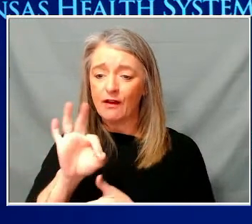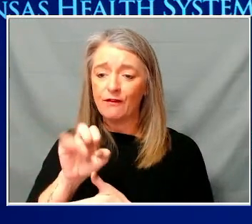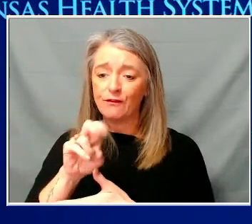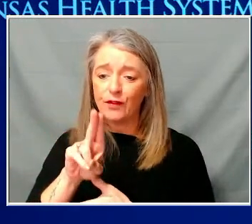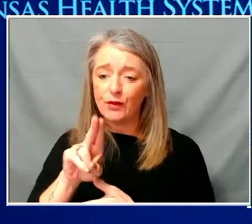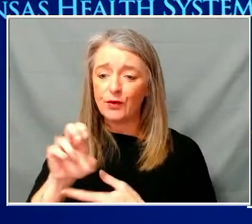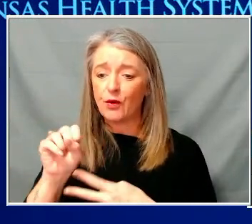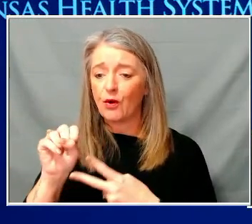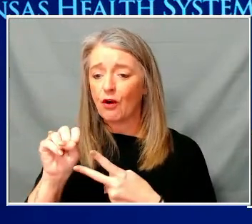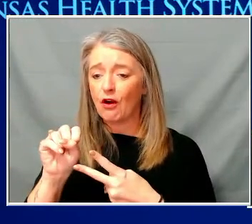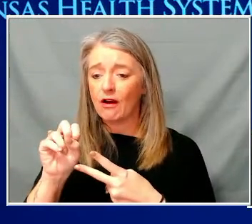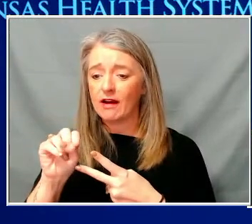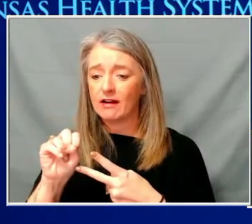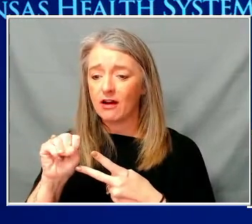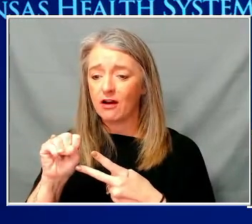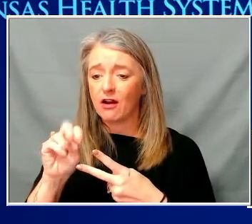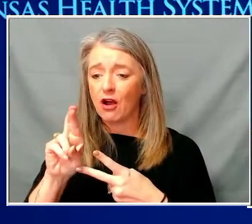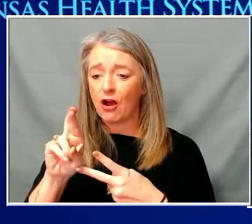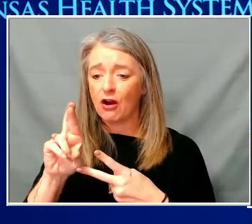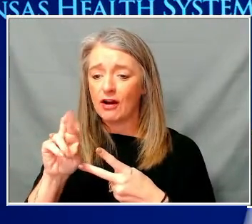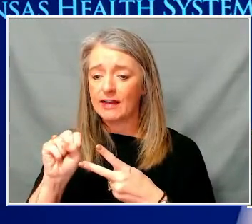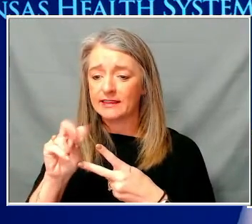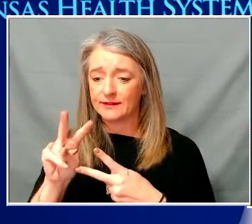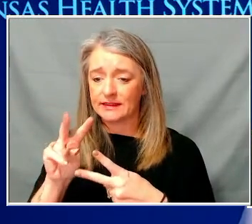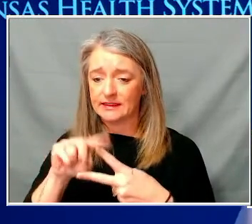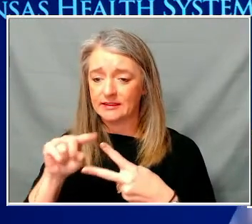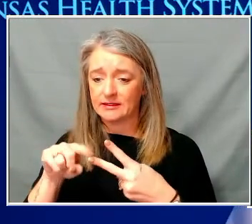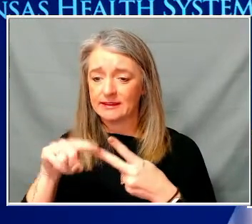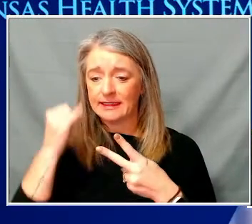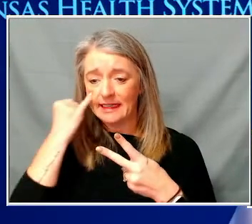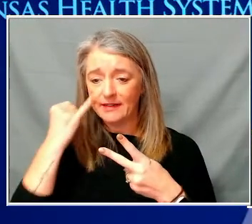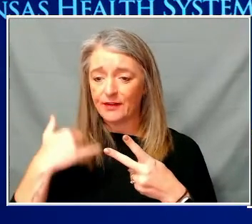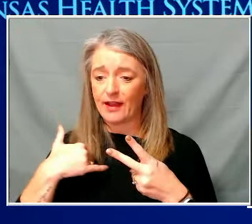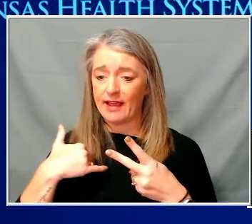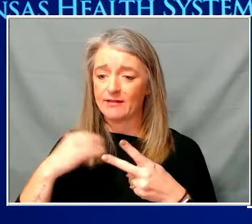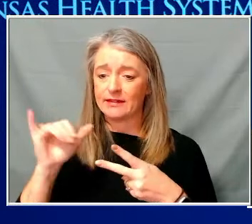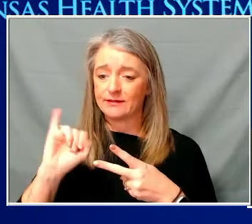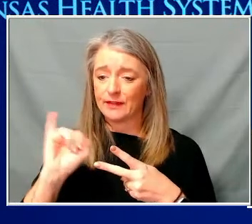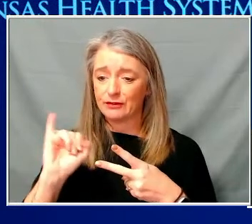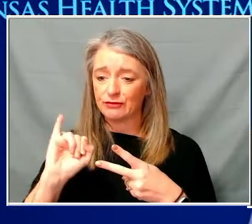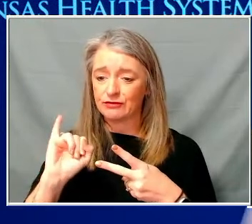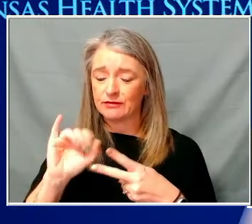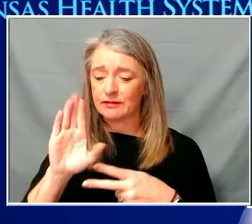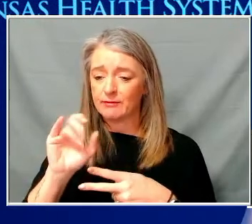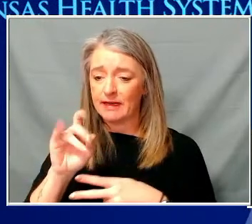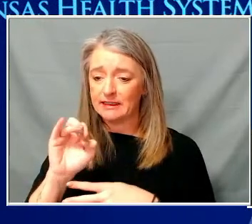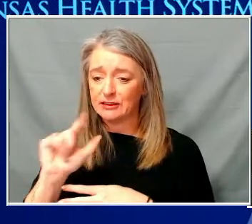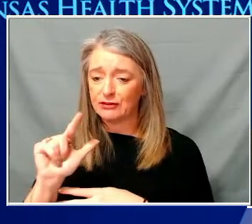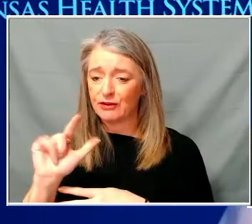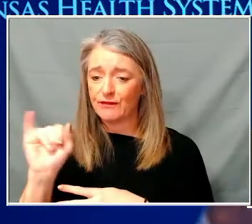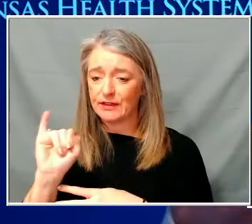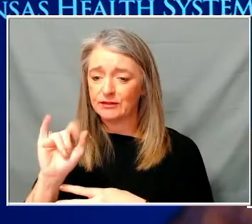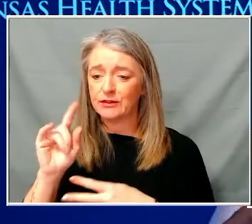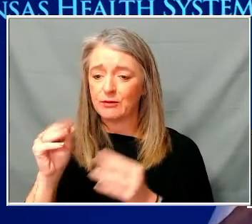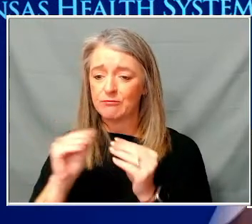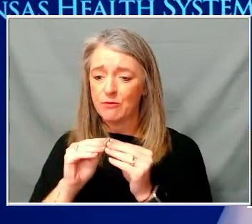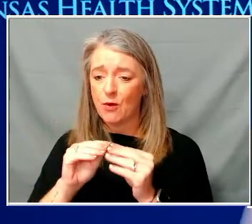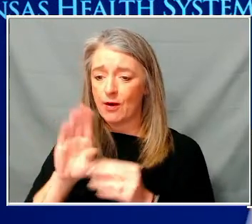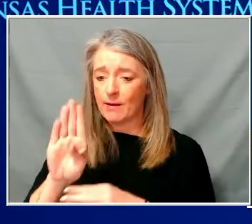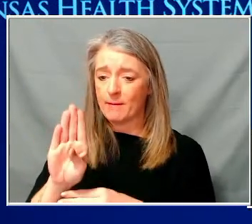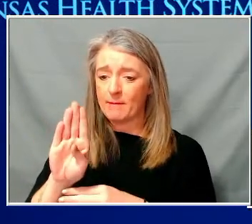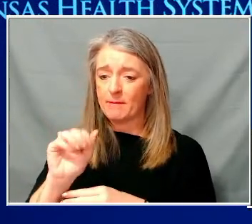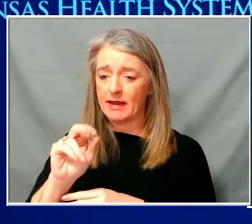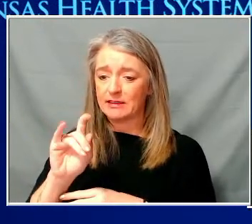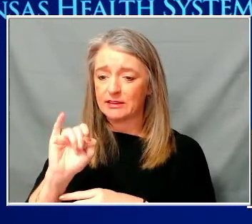RSV. Anytime you have a viral infection, you can be predisposed to a bacterial infection. So there's more bacterial illnesses in